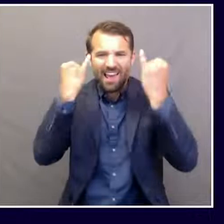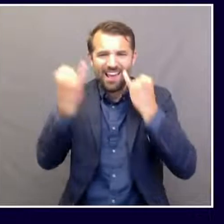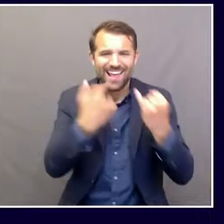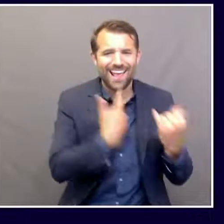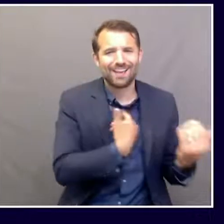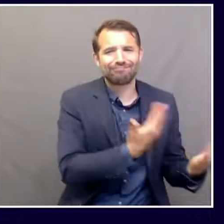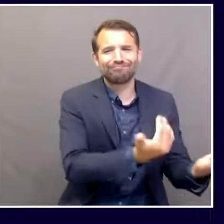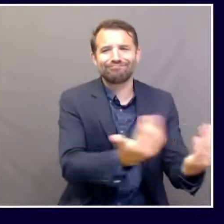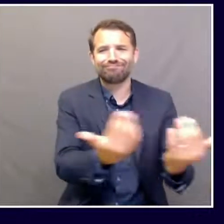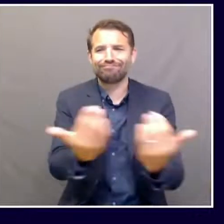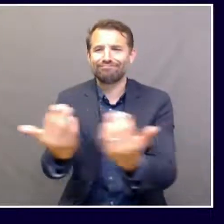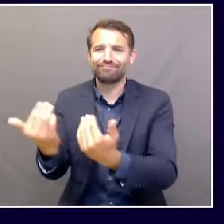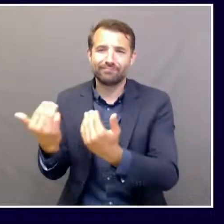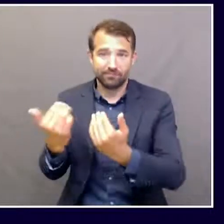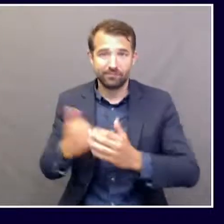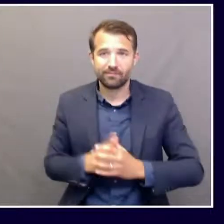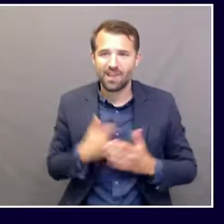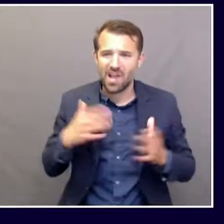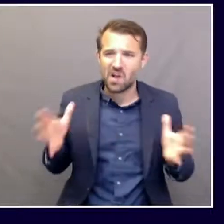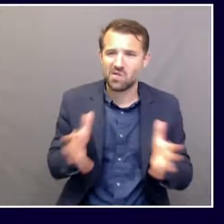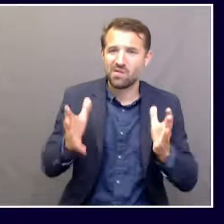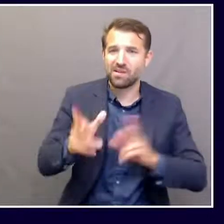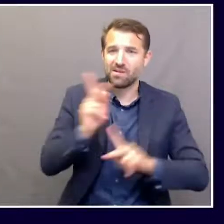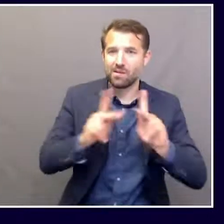people to get vaccinated in the coming days.